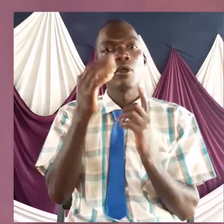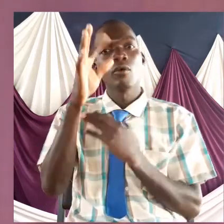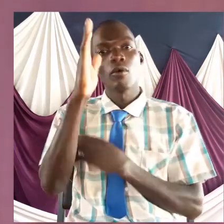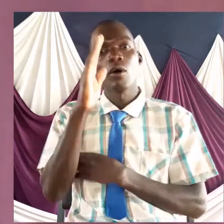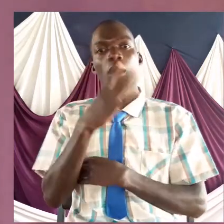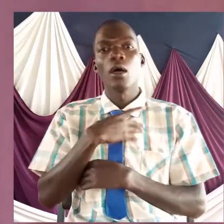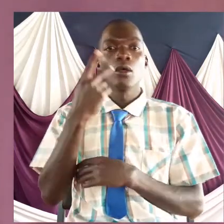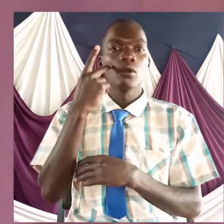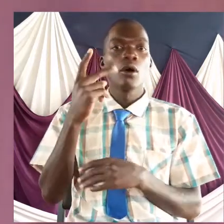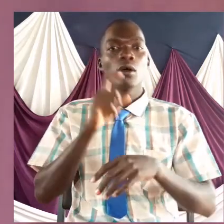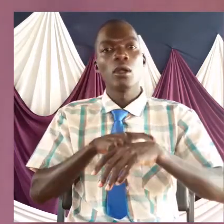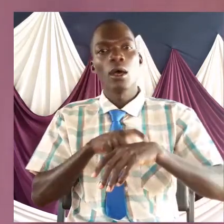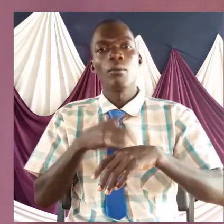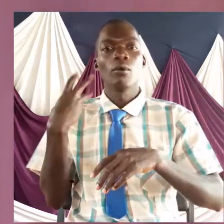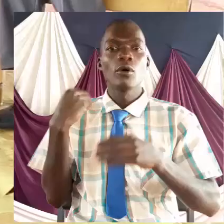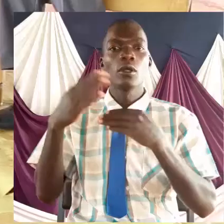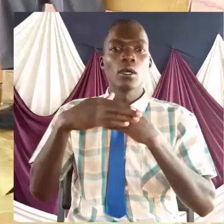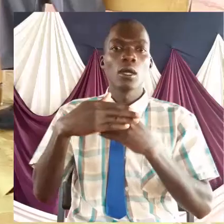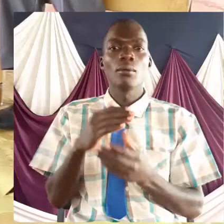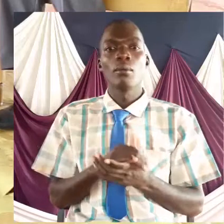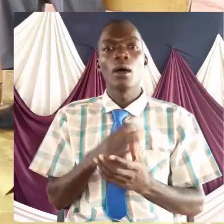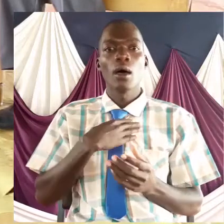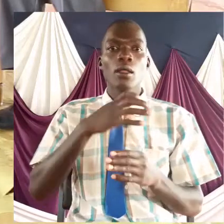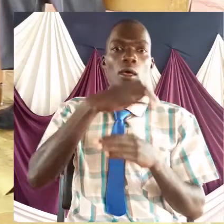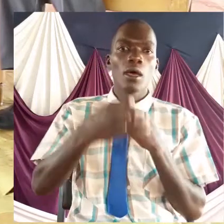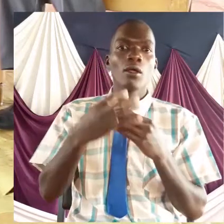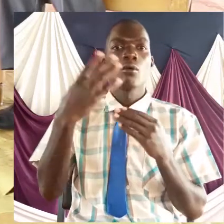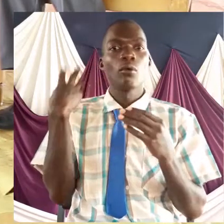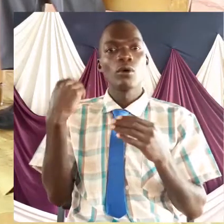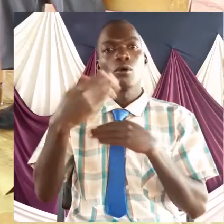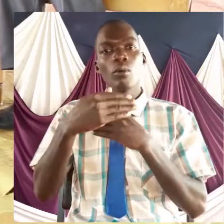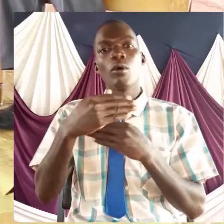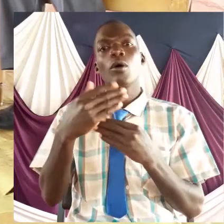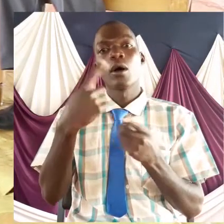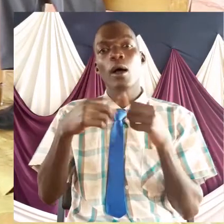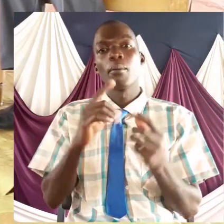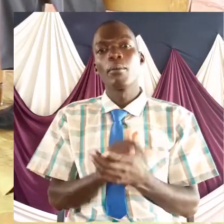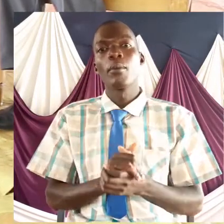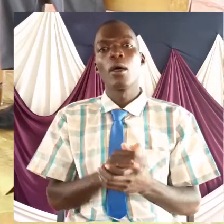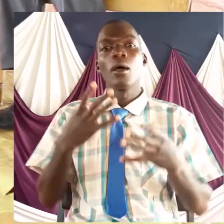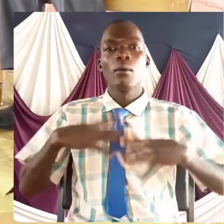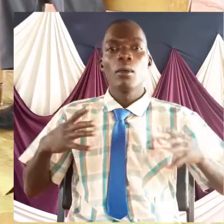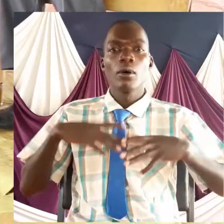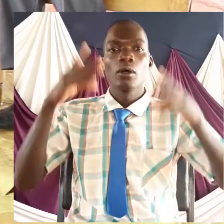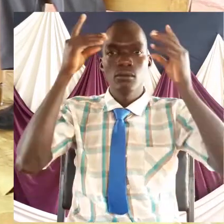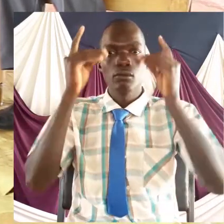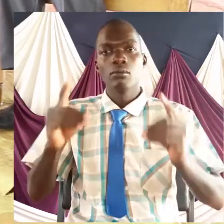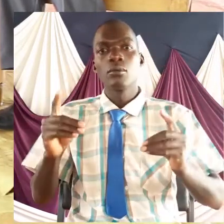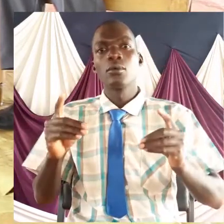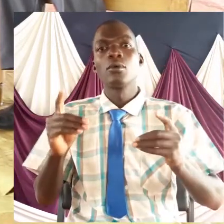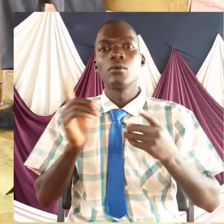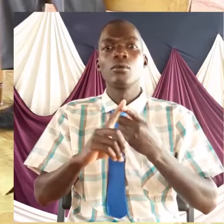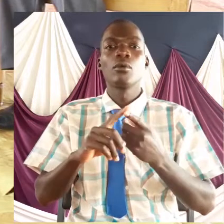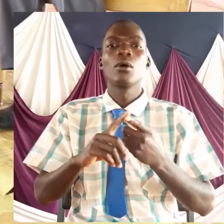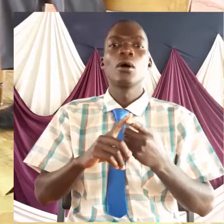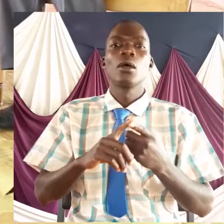so they saw that time was nearing, mm-hmm. that the end was almost coming, mm-hmm. and so people decided to, you know, they thought